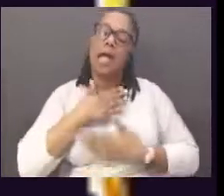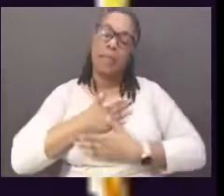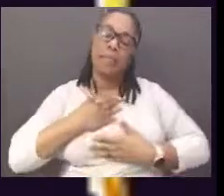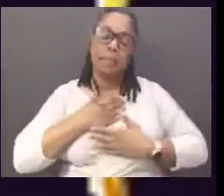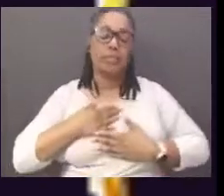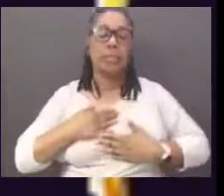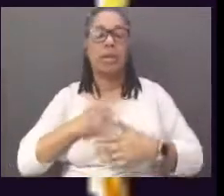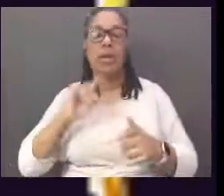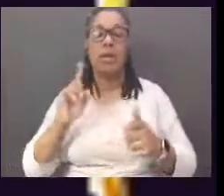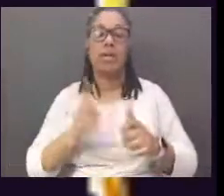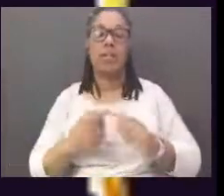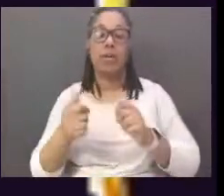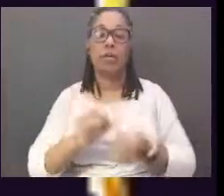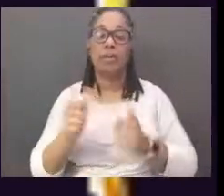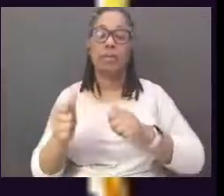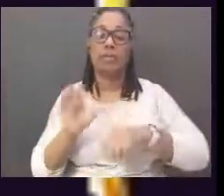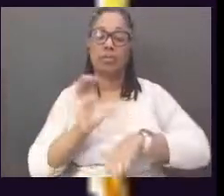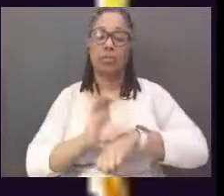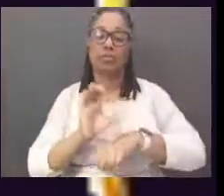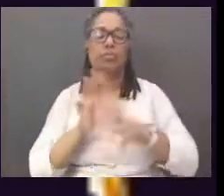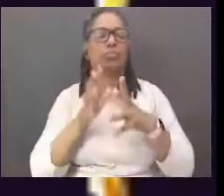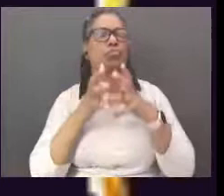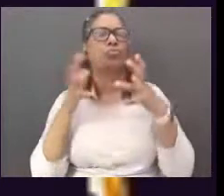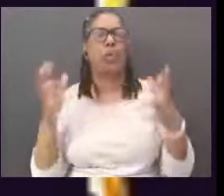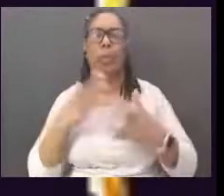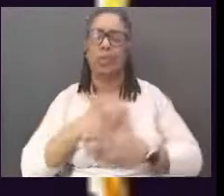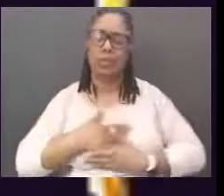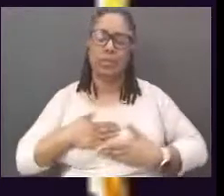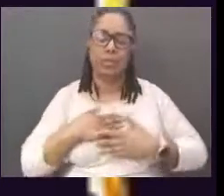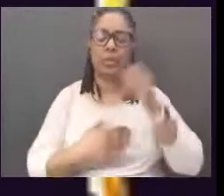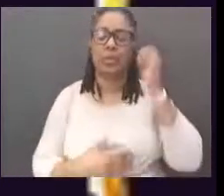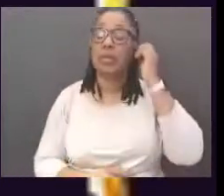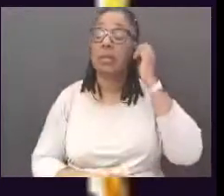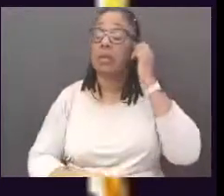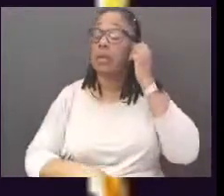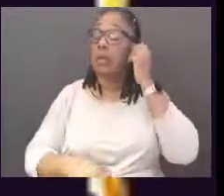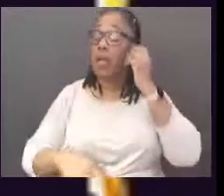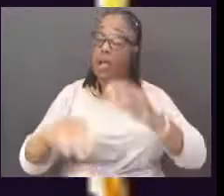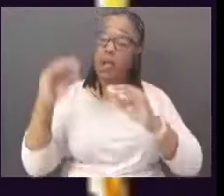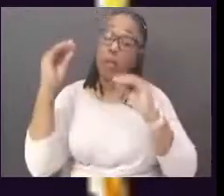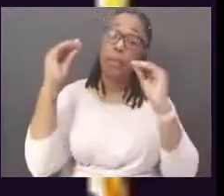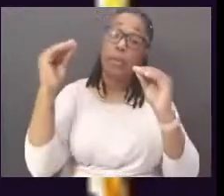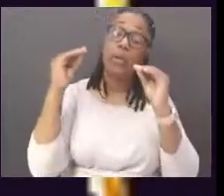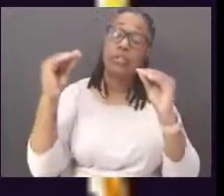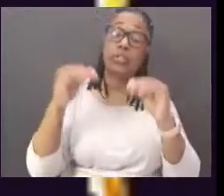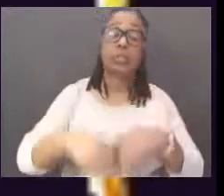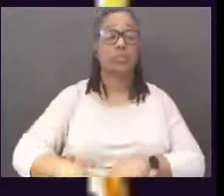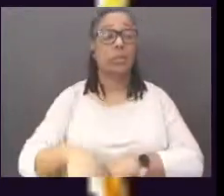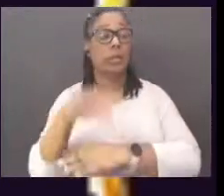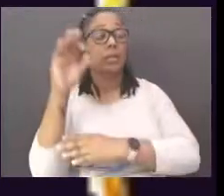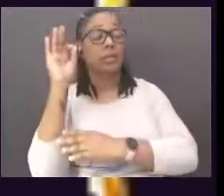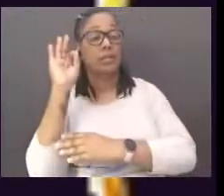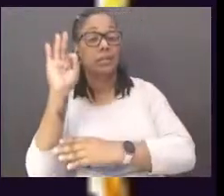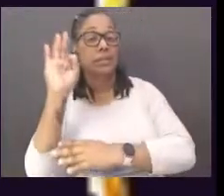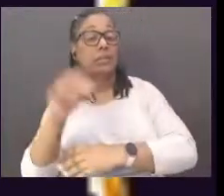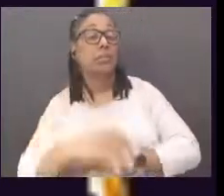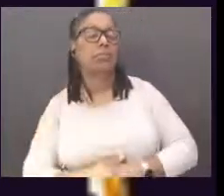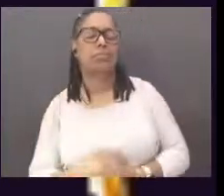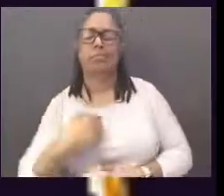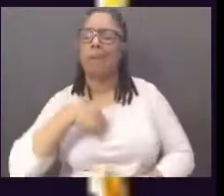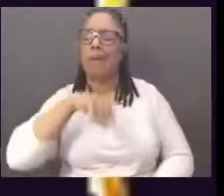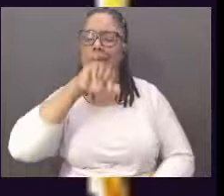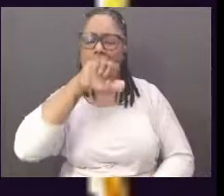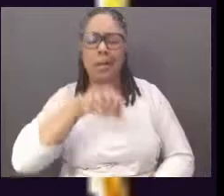so much and love the preaching and the teaching and the testimonies and just the power of the